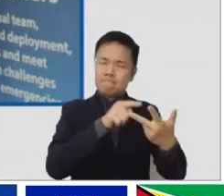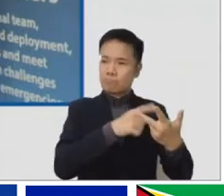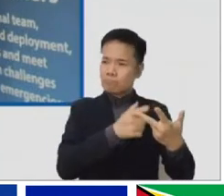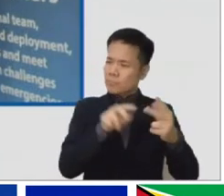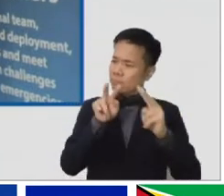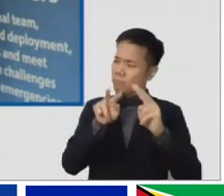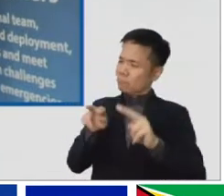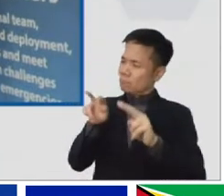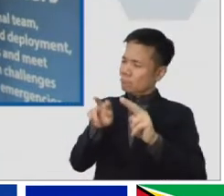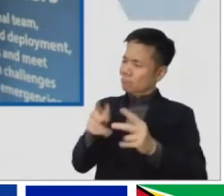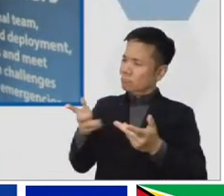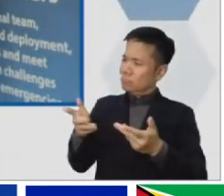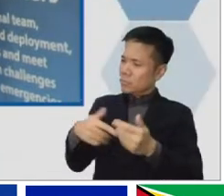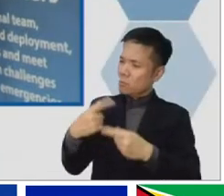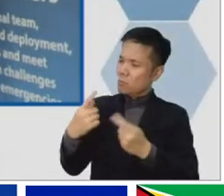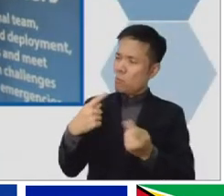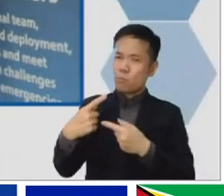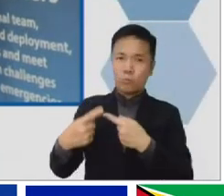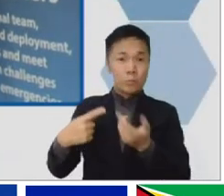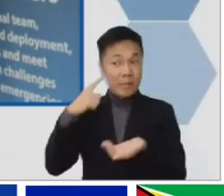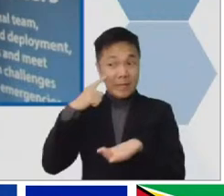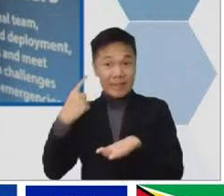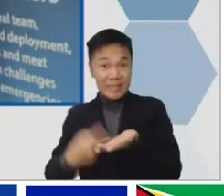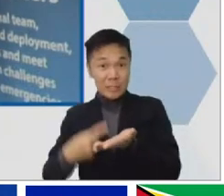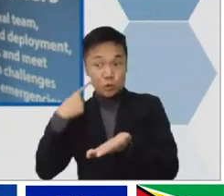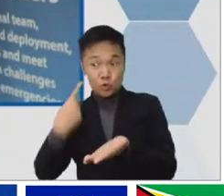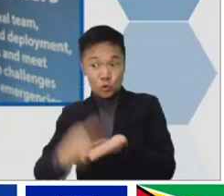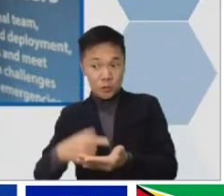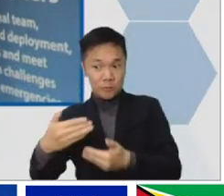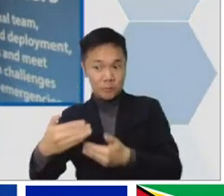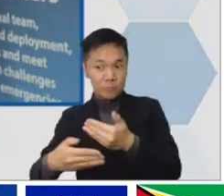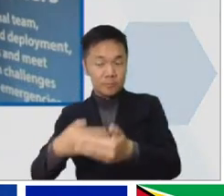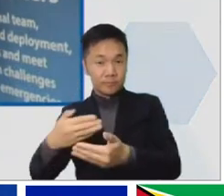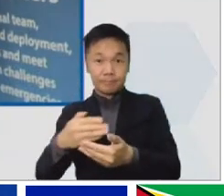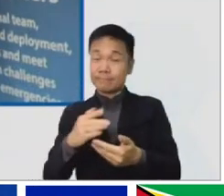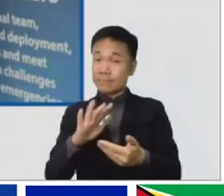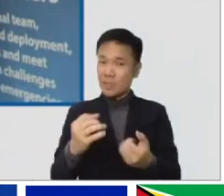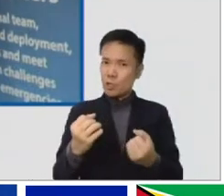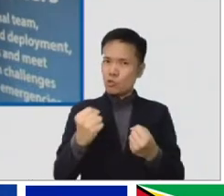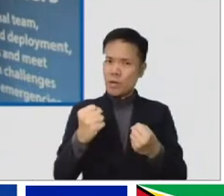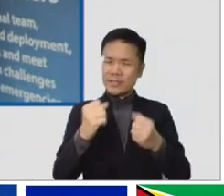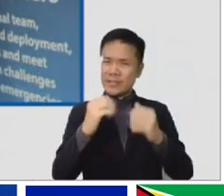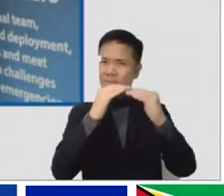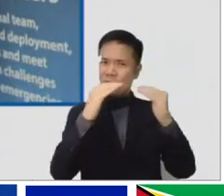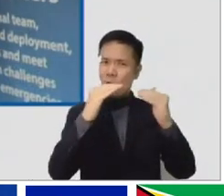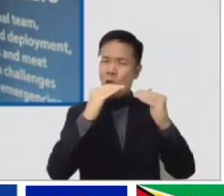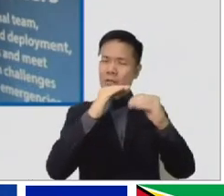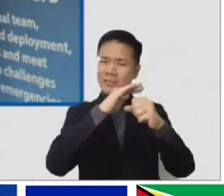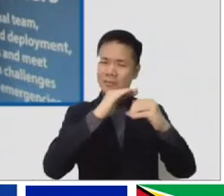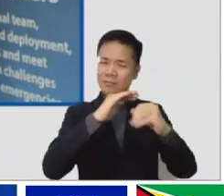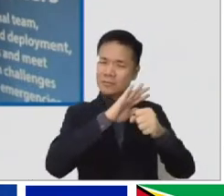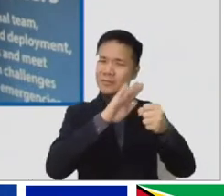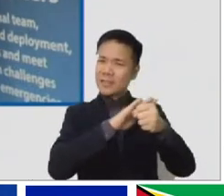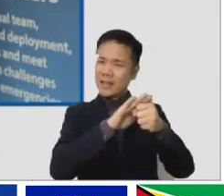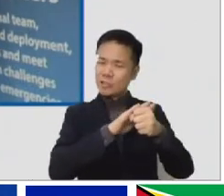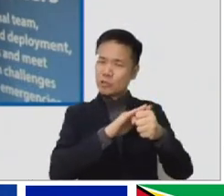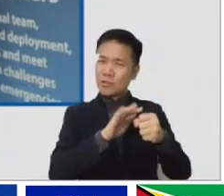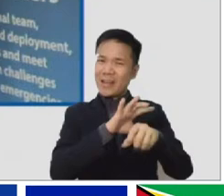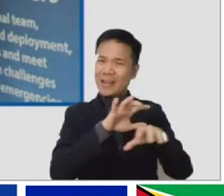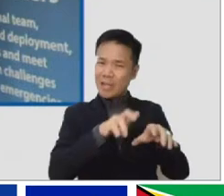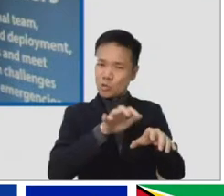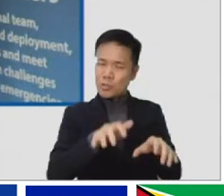for response at local, regional, and national level have had a better response. But it is